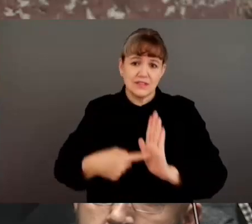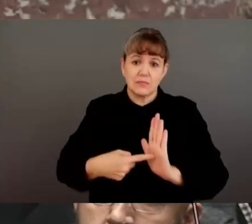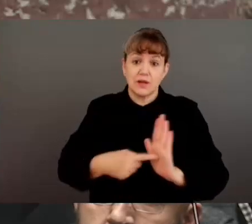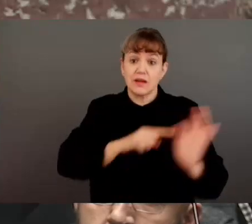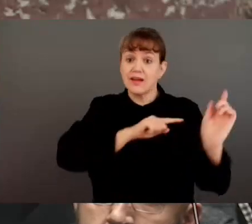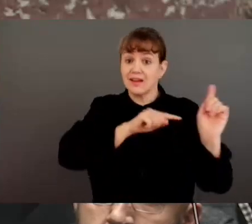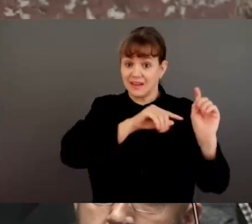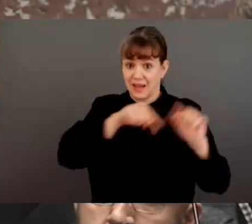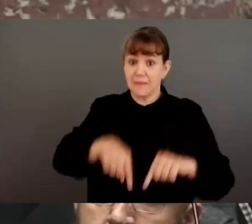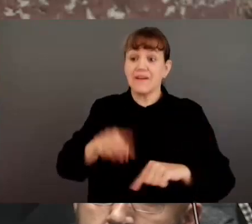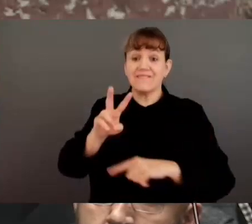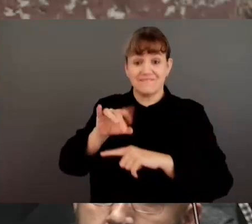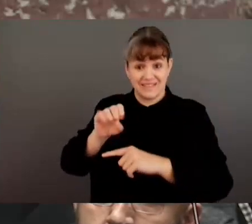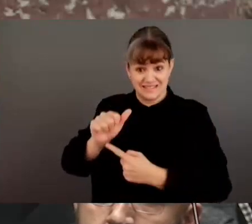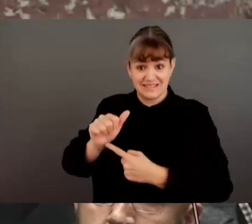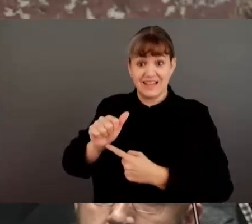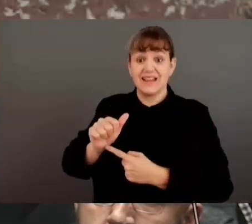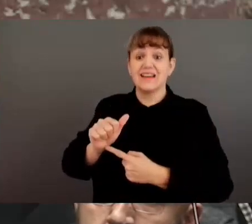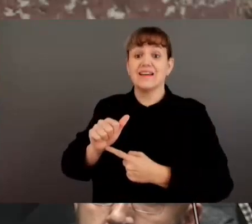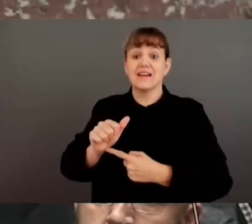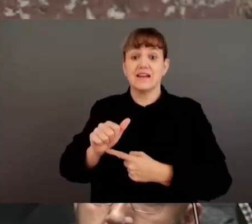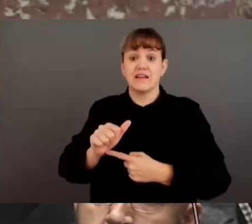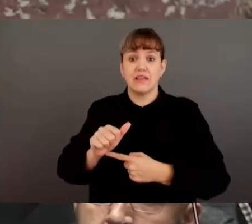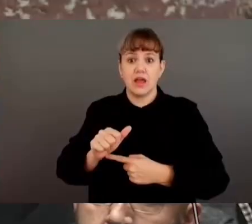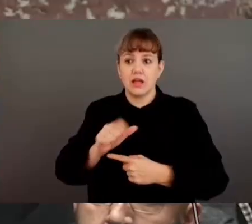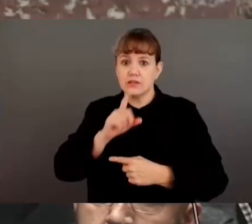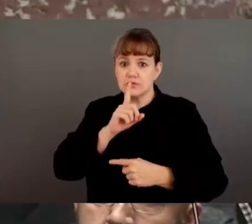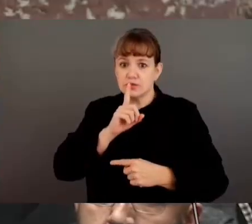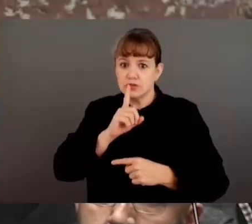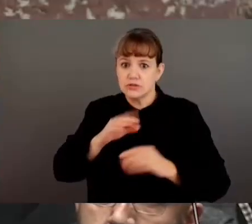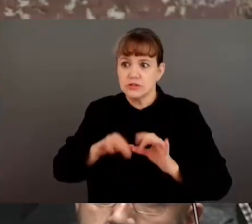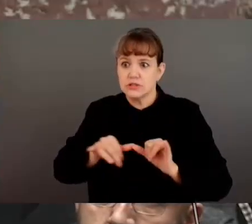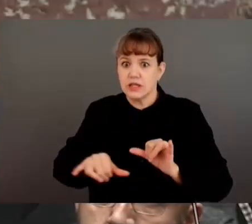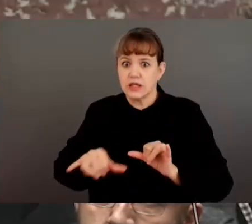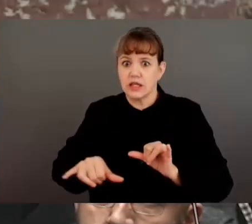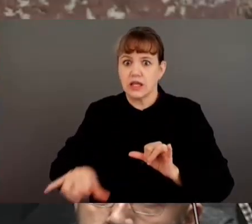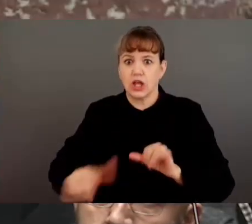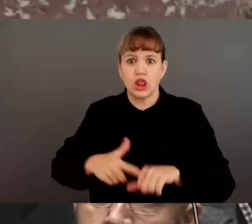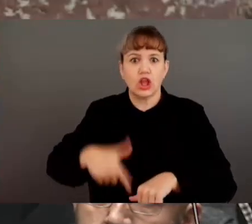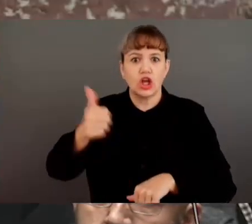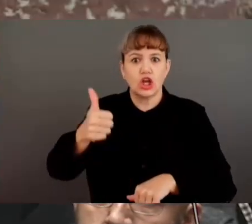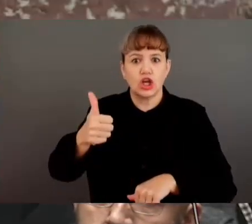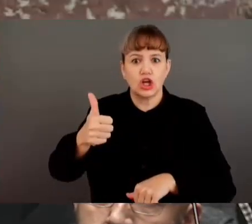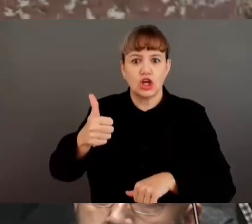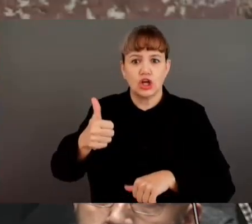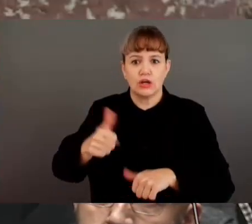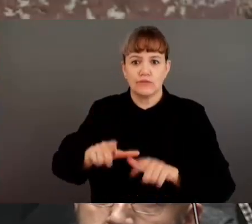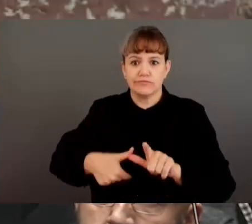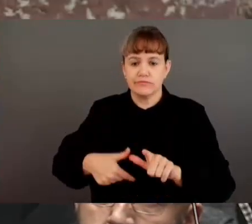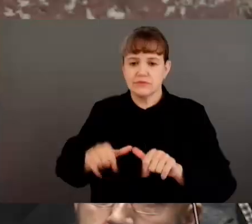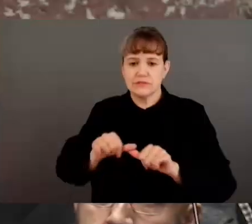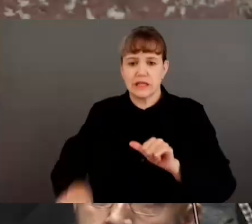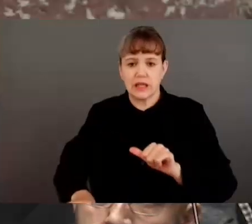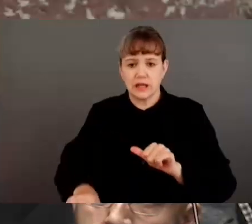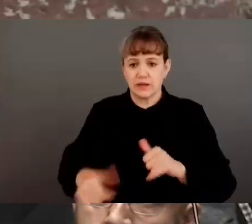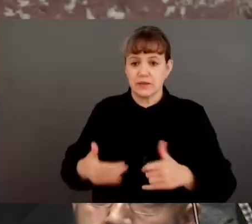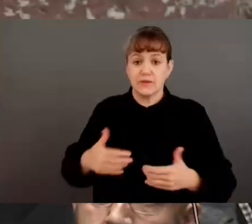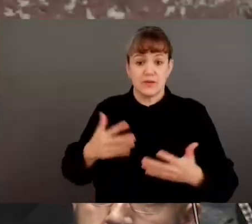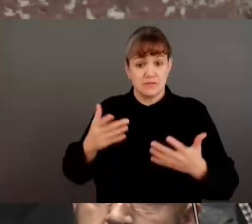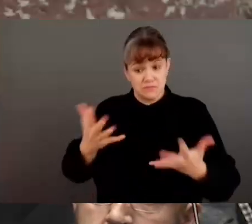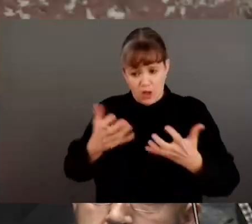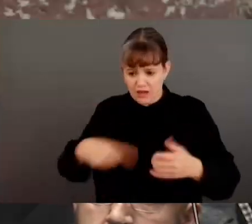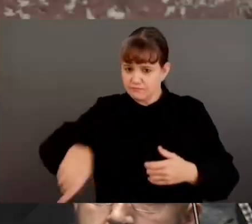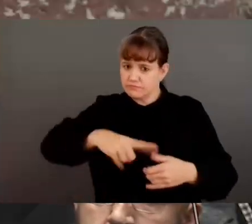polls. My question, yes or no, does the Premier support deporting migrants who are here